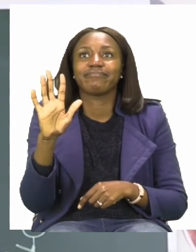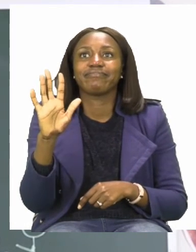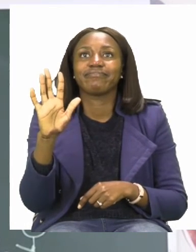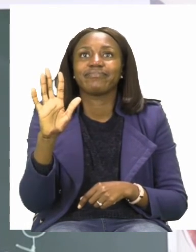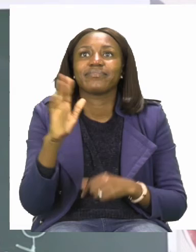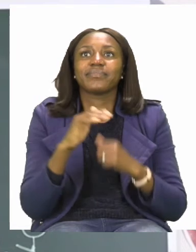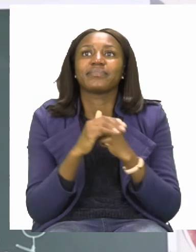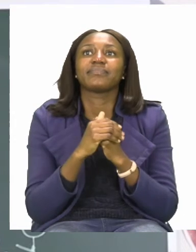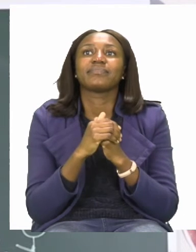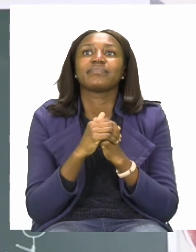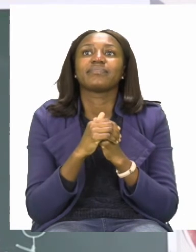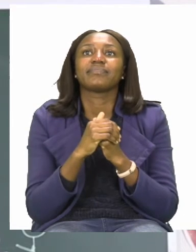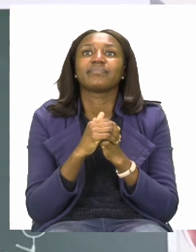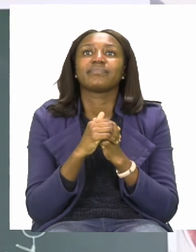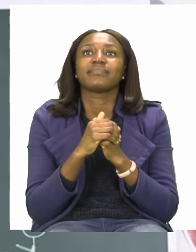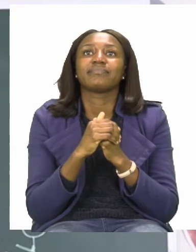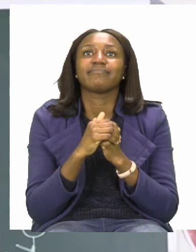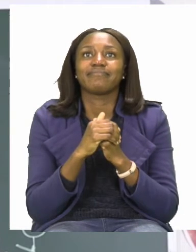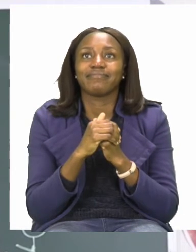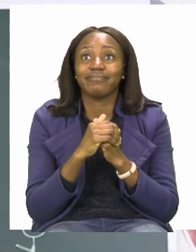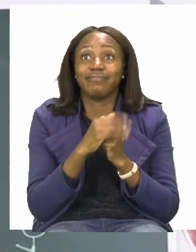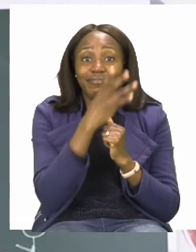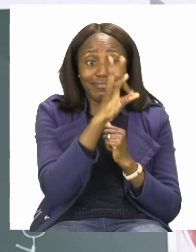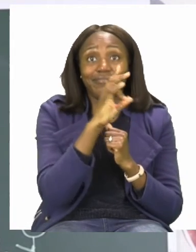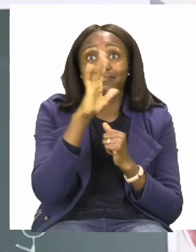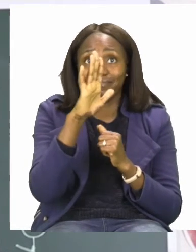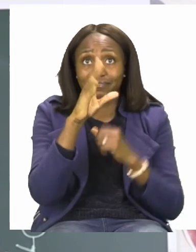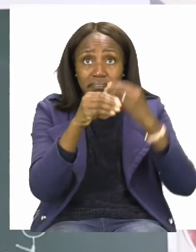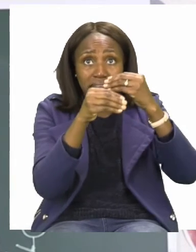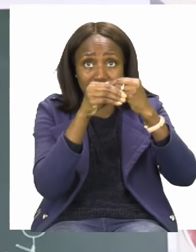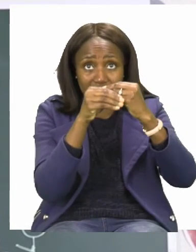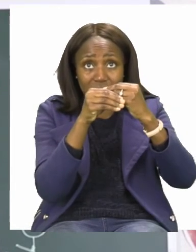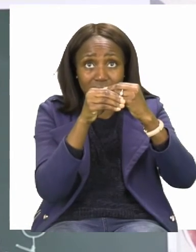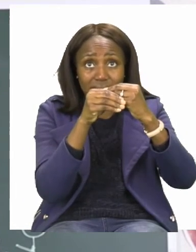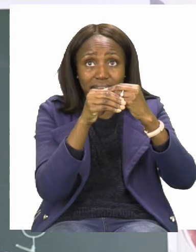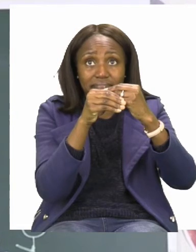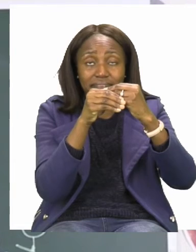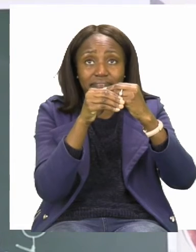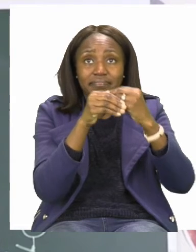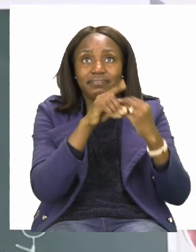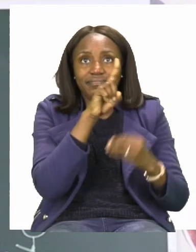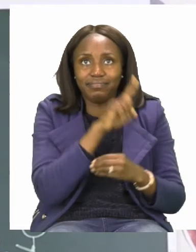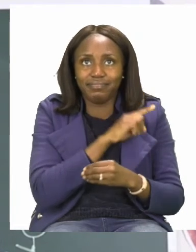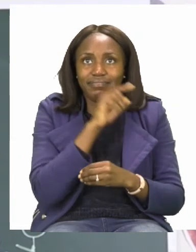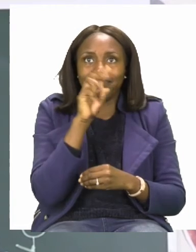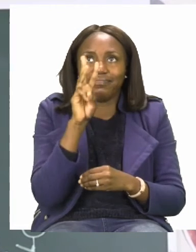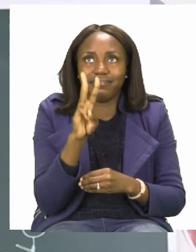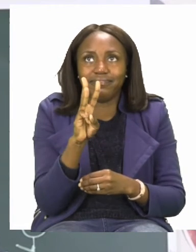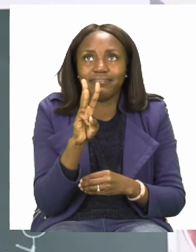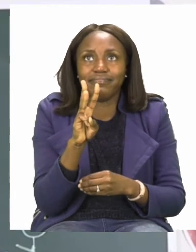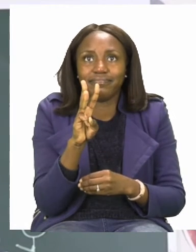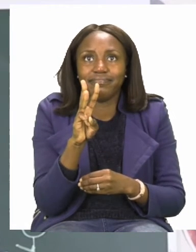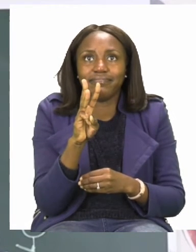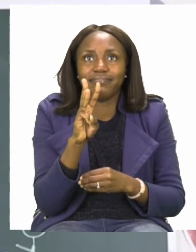75. We're now going to take that 75 and then we are going to say